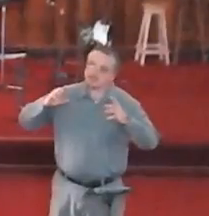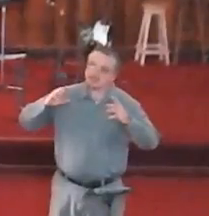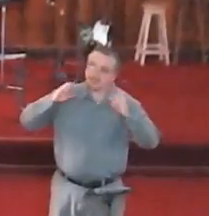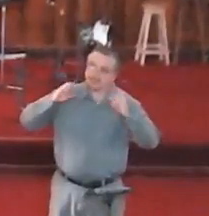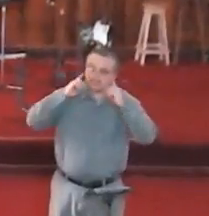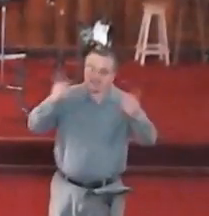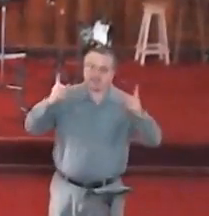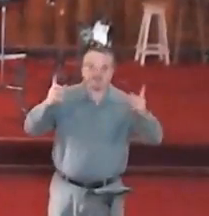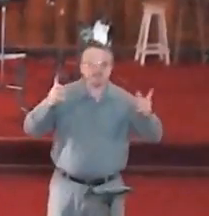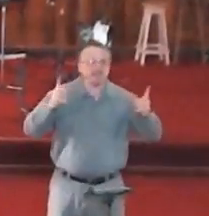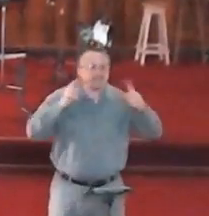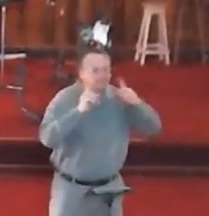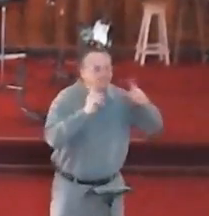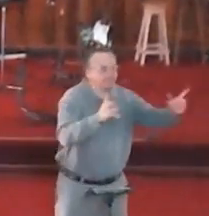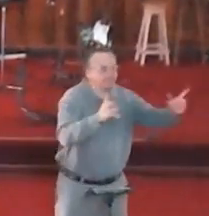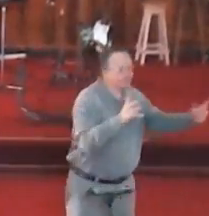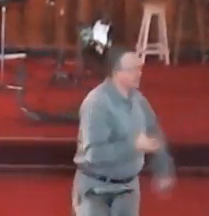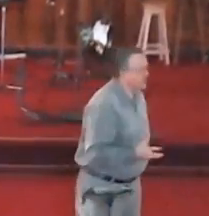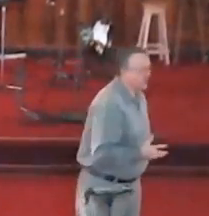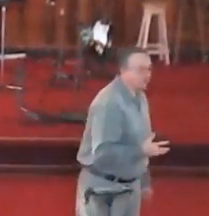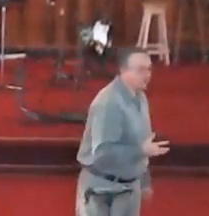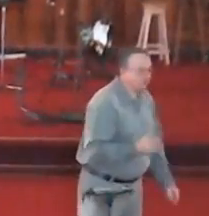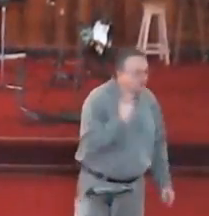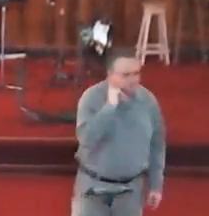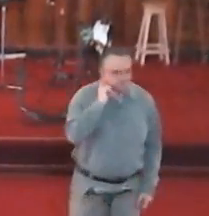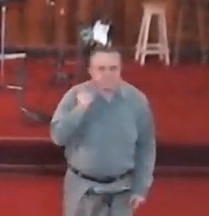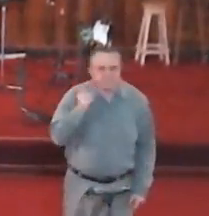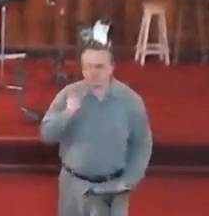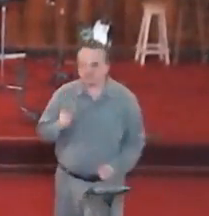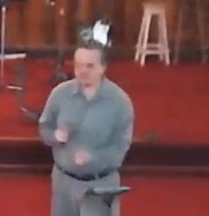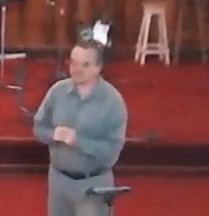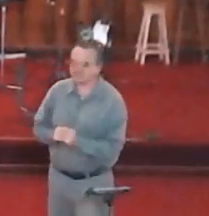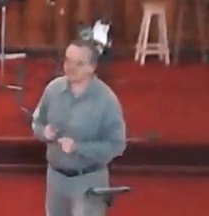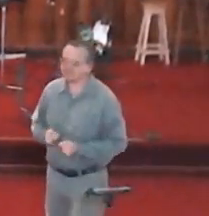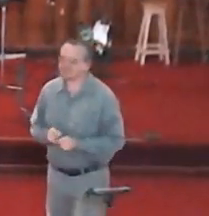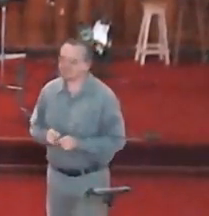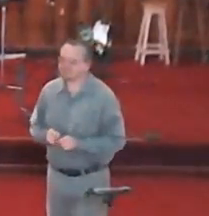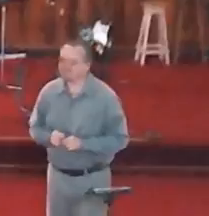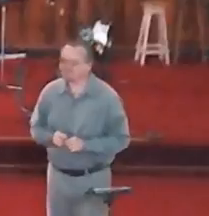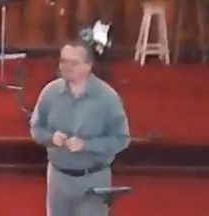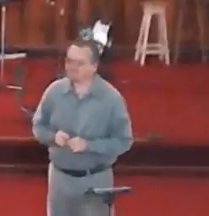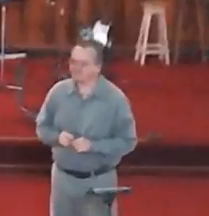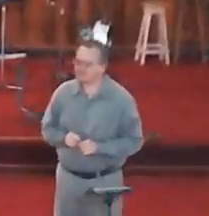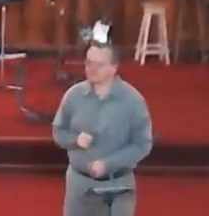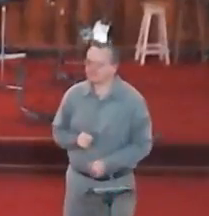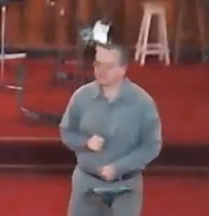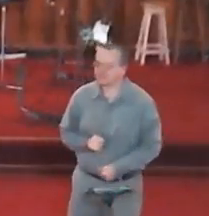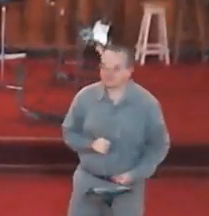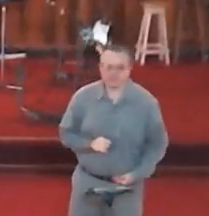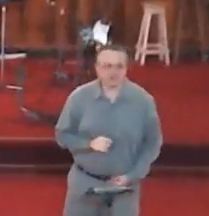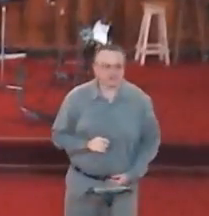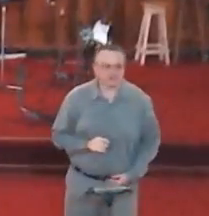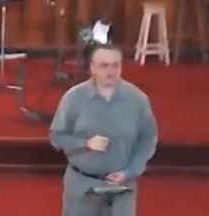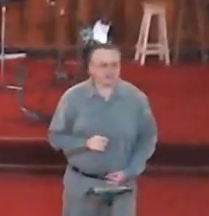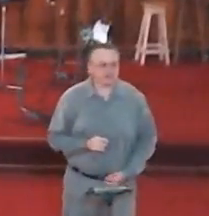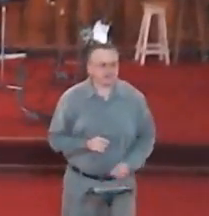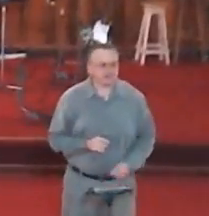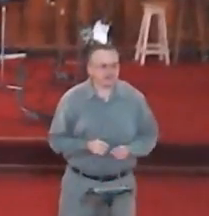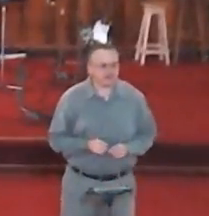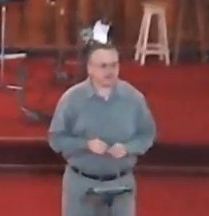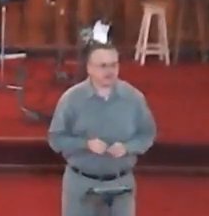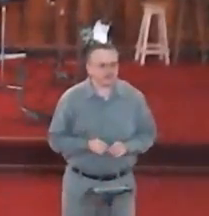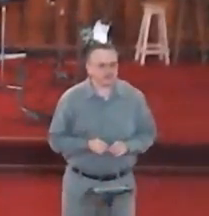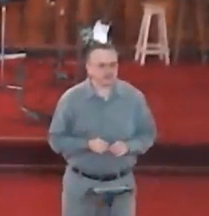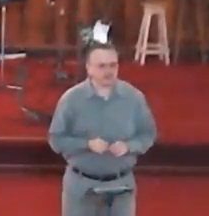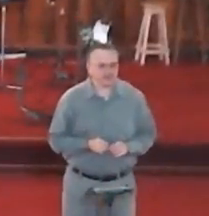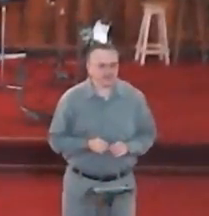Entonces, una medida, una manera de saber si alguien es maduro es escuchando lo que dice. There's a way to determine whether a person is mature, and that's to listen